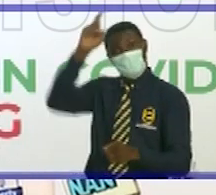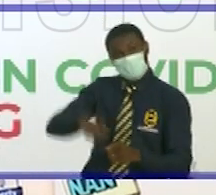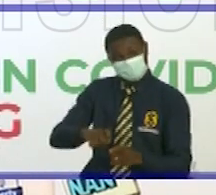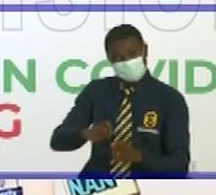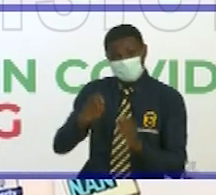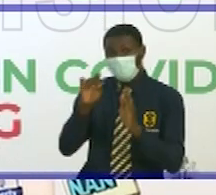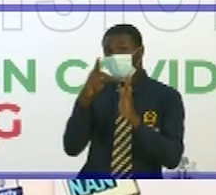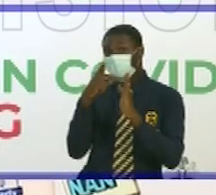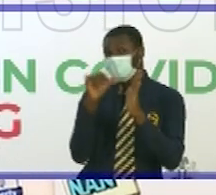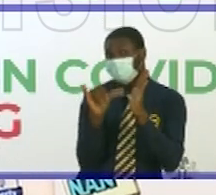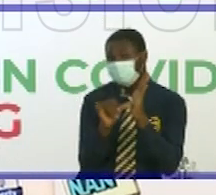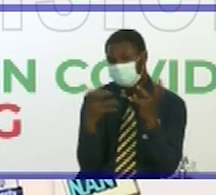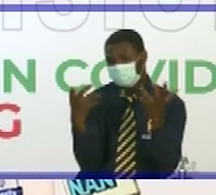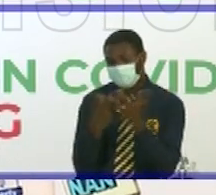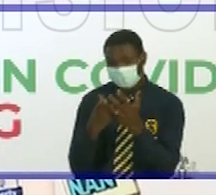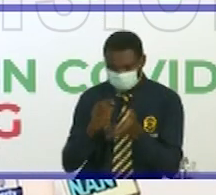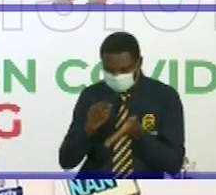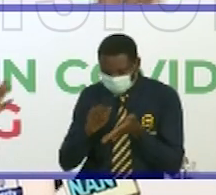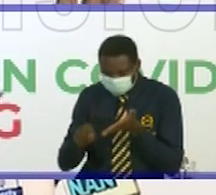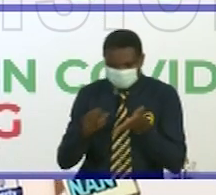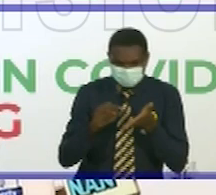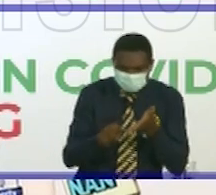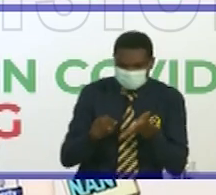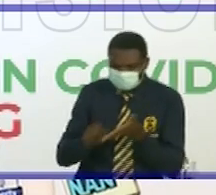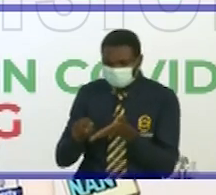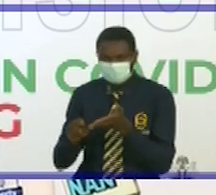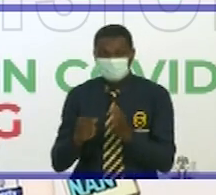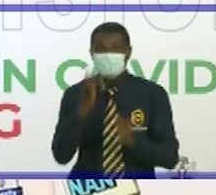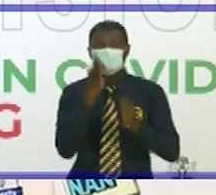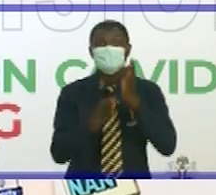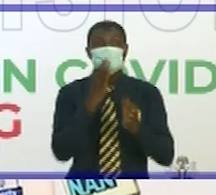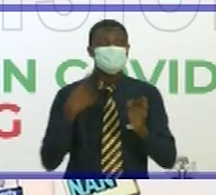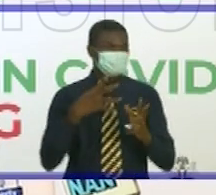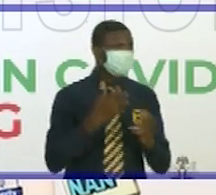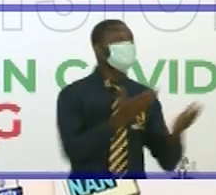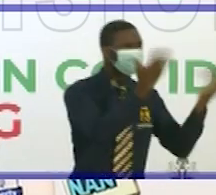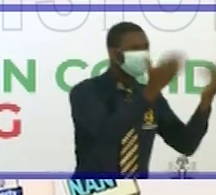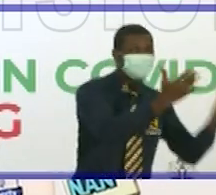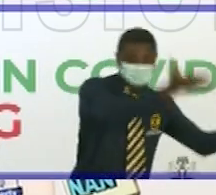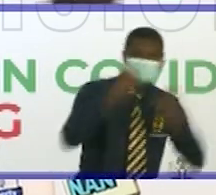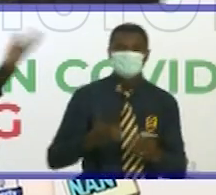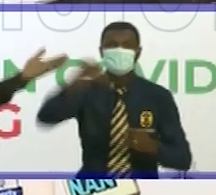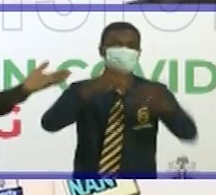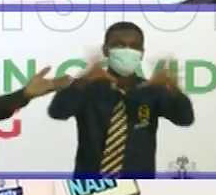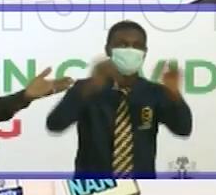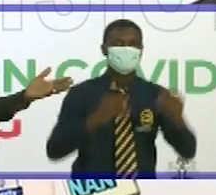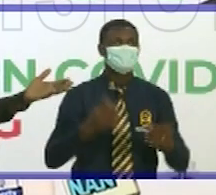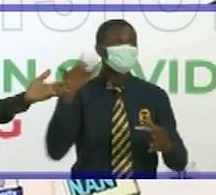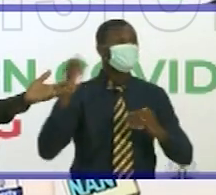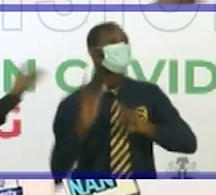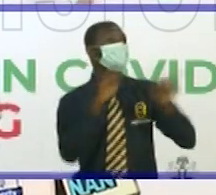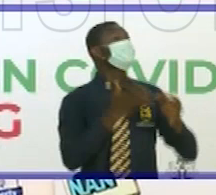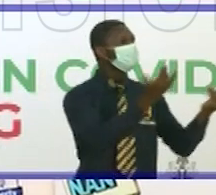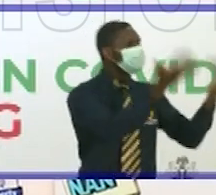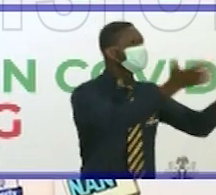validation. Believe you me, if on the spot of it we had said that, yes, we can use it, we would have all rushed there now